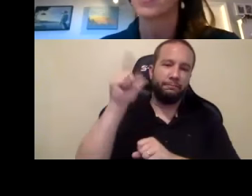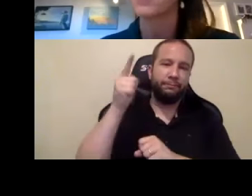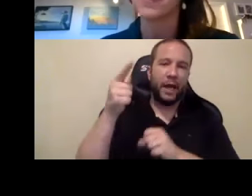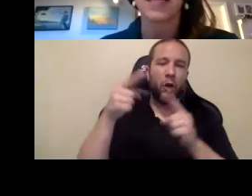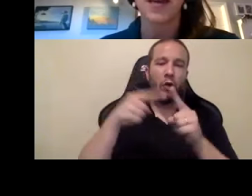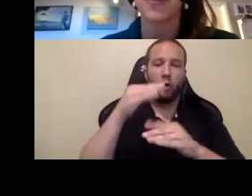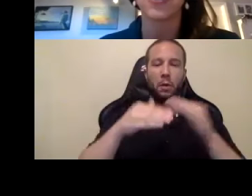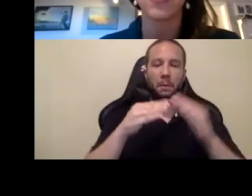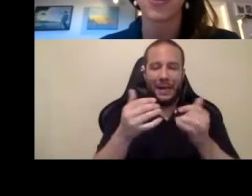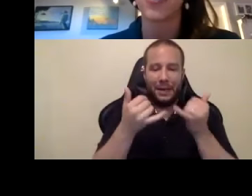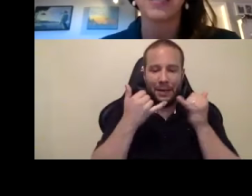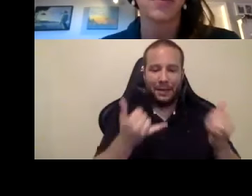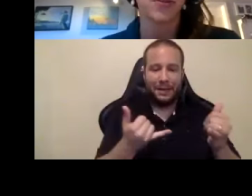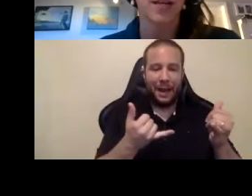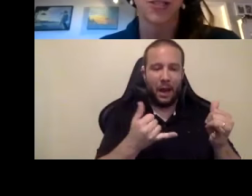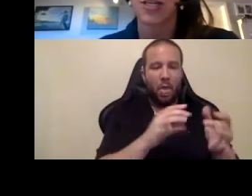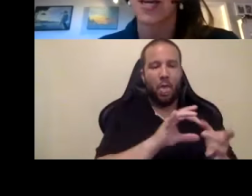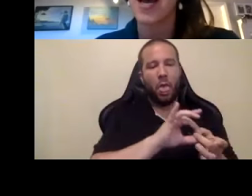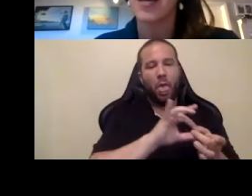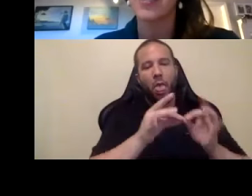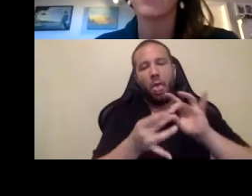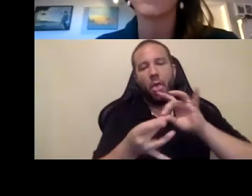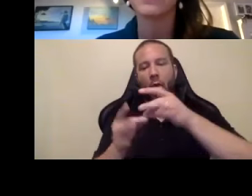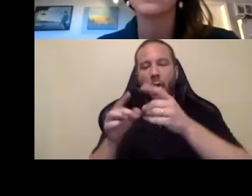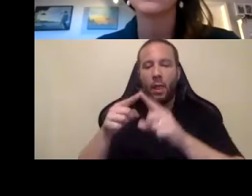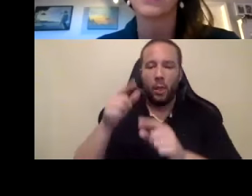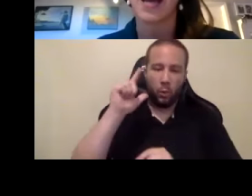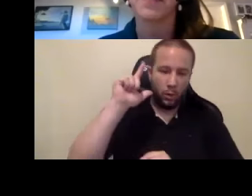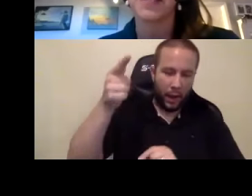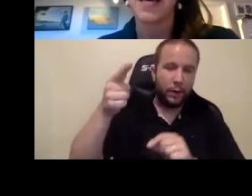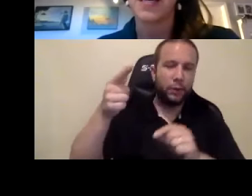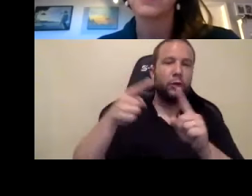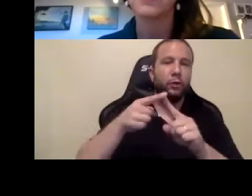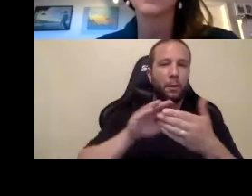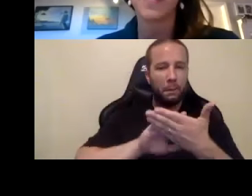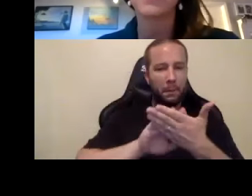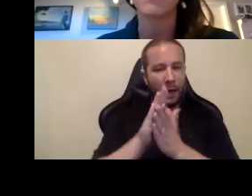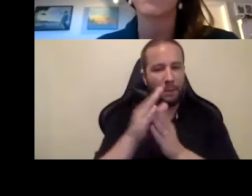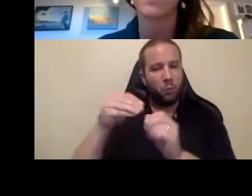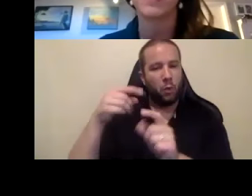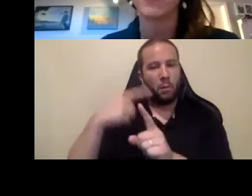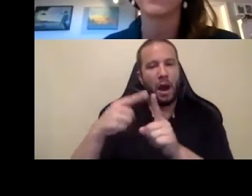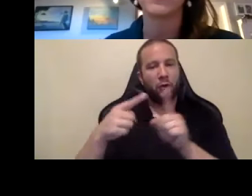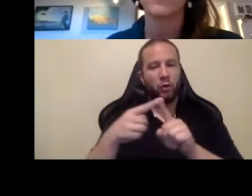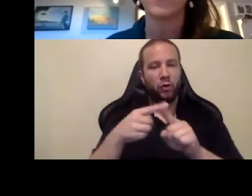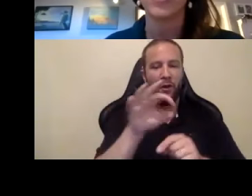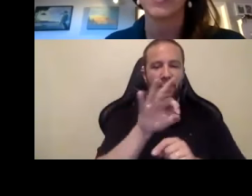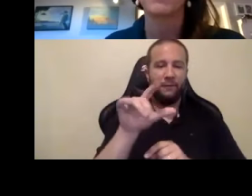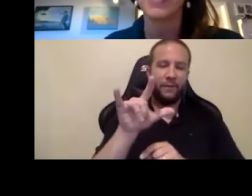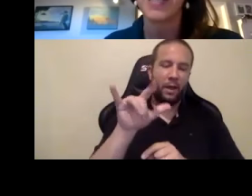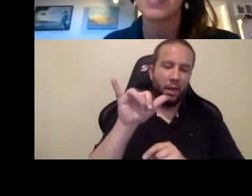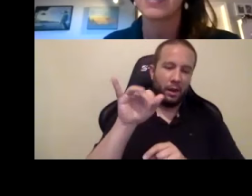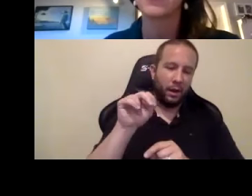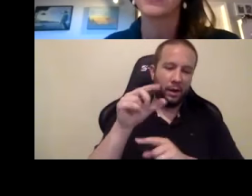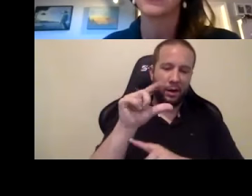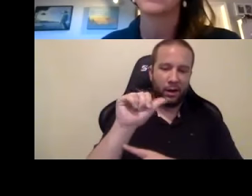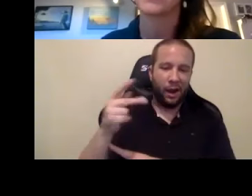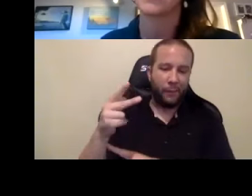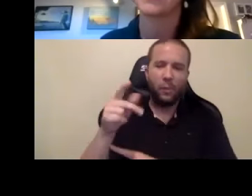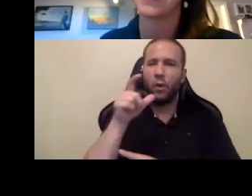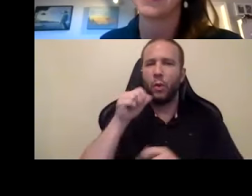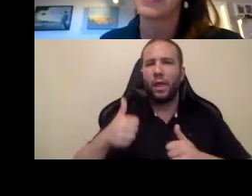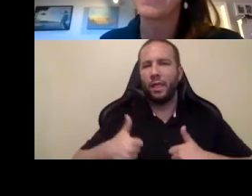efforts, tie them together into a cohesive strategy, and help fill in the gaps, and do this based on what the people who live, work, and play in the